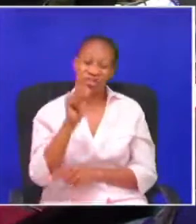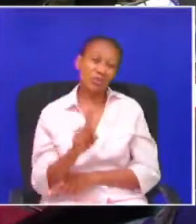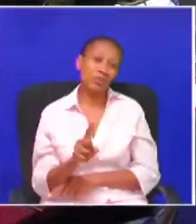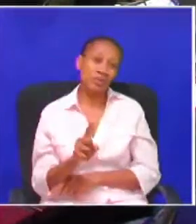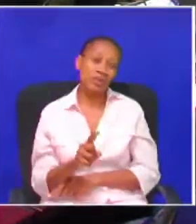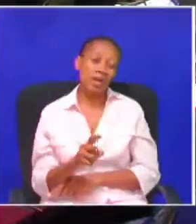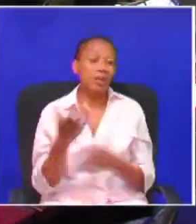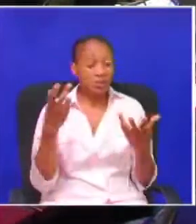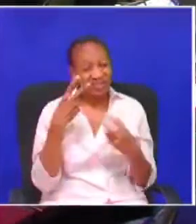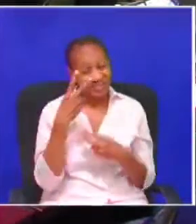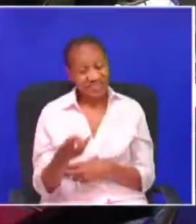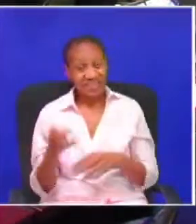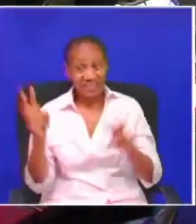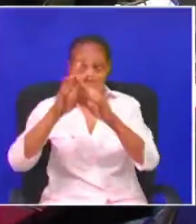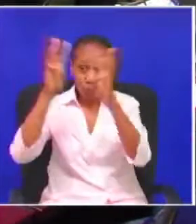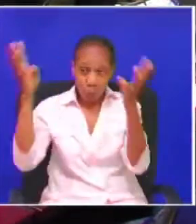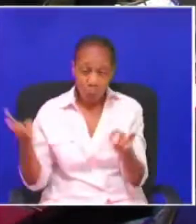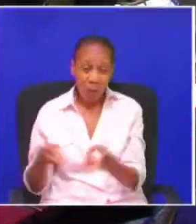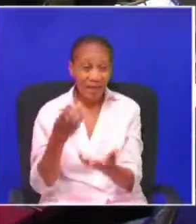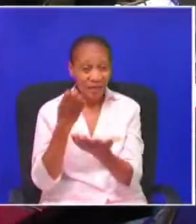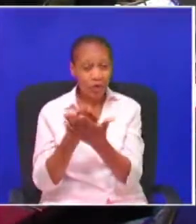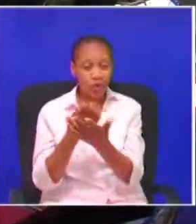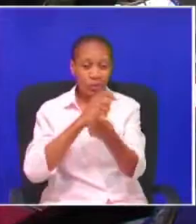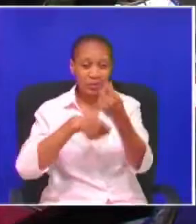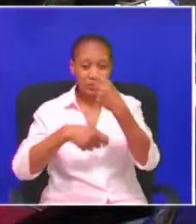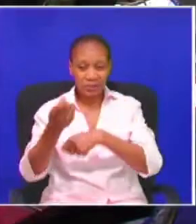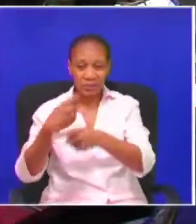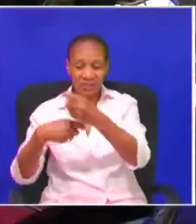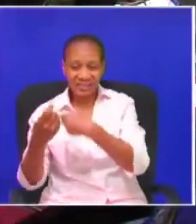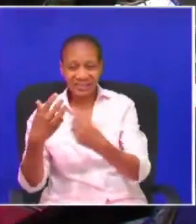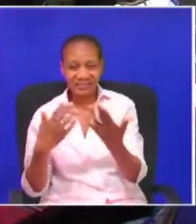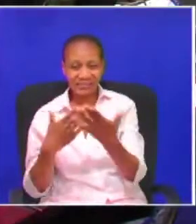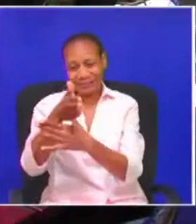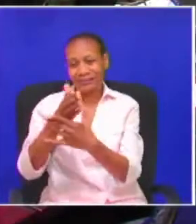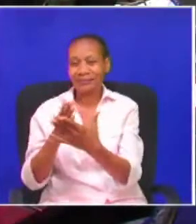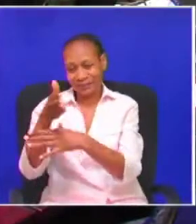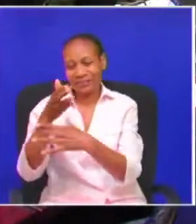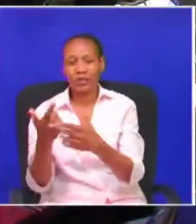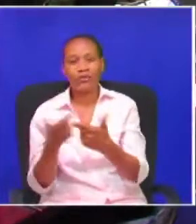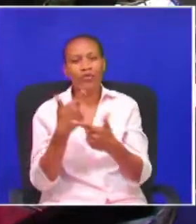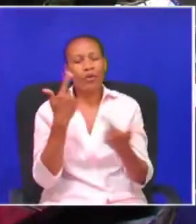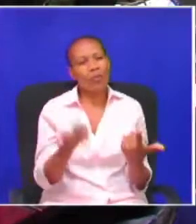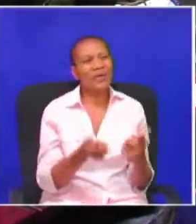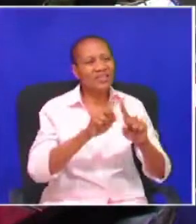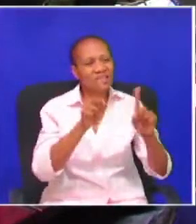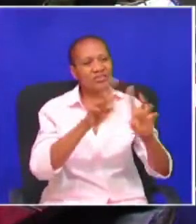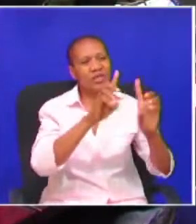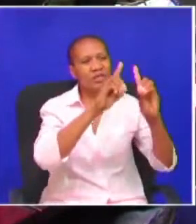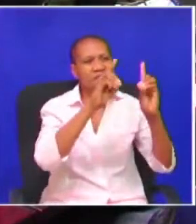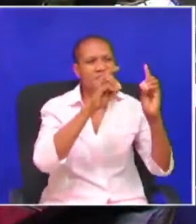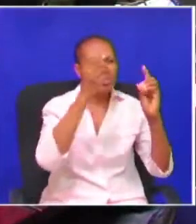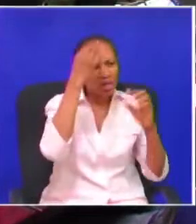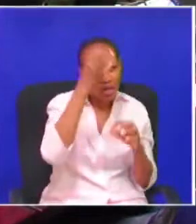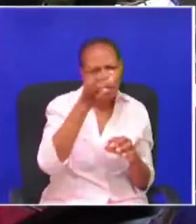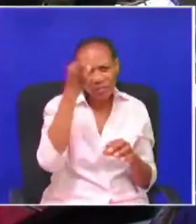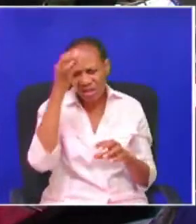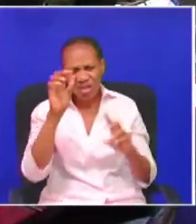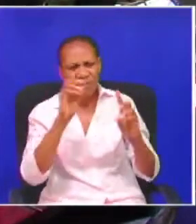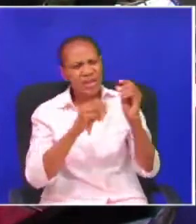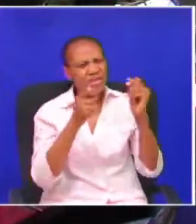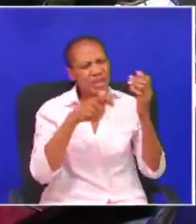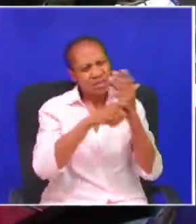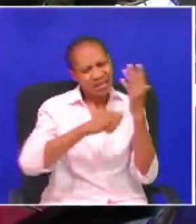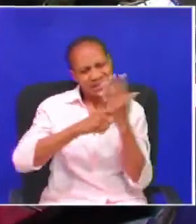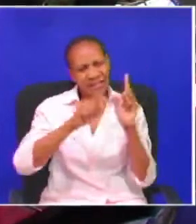in light of the global economic trade flow disruptions arising from unilateral imposition of tariffs, the